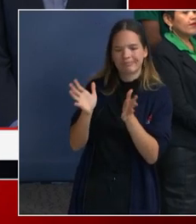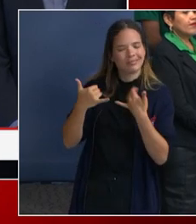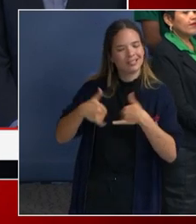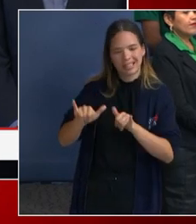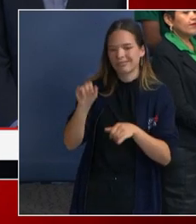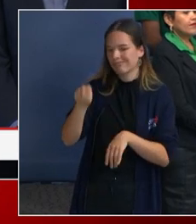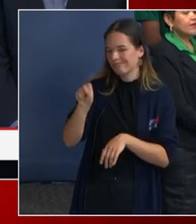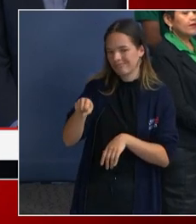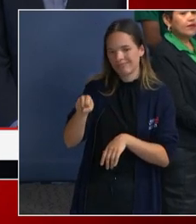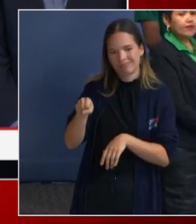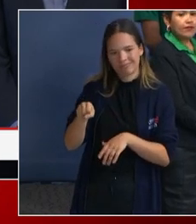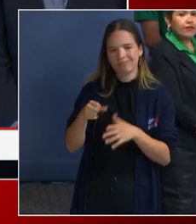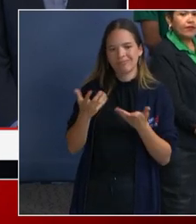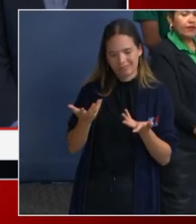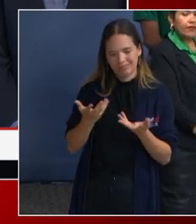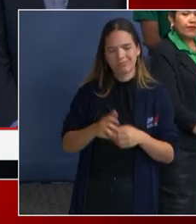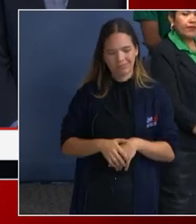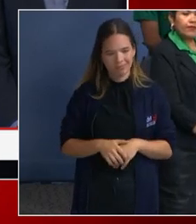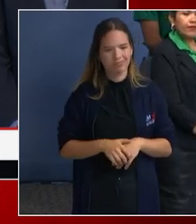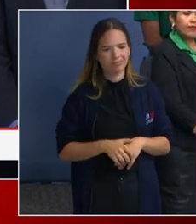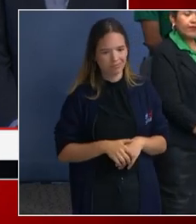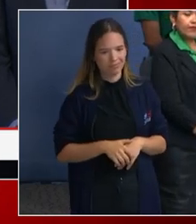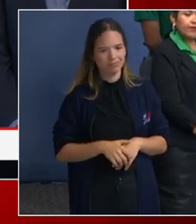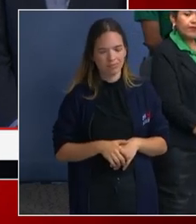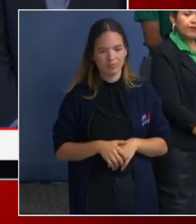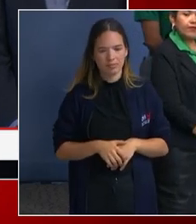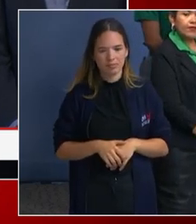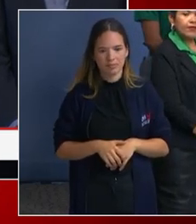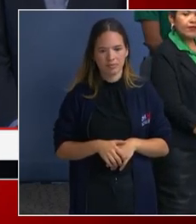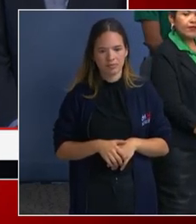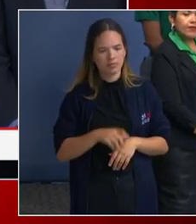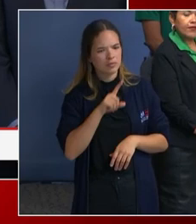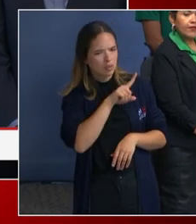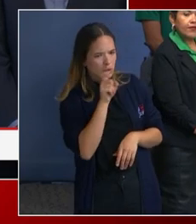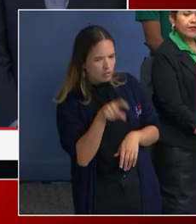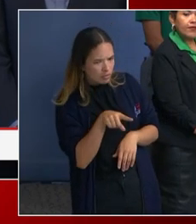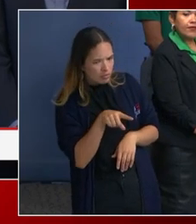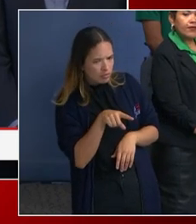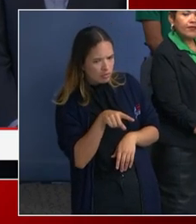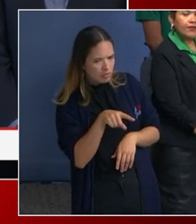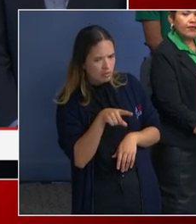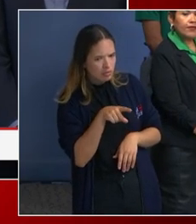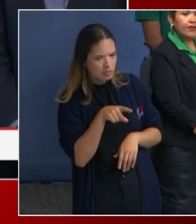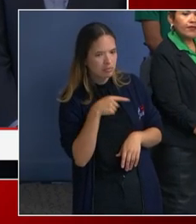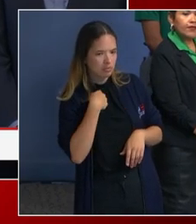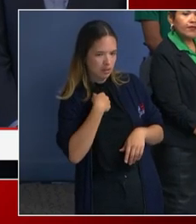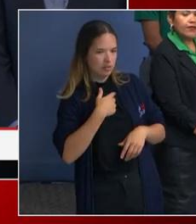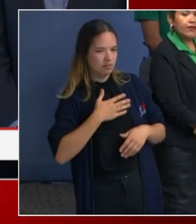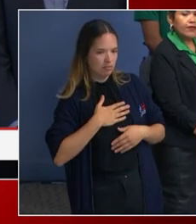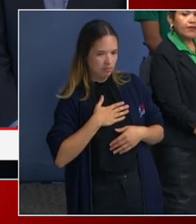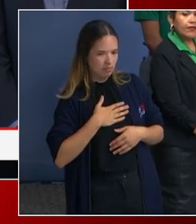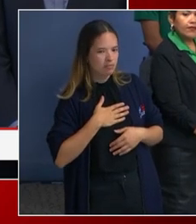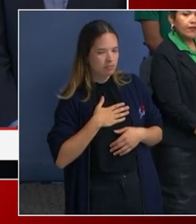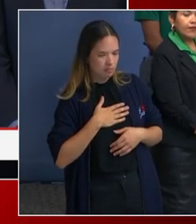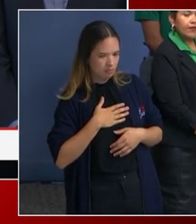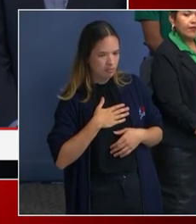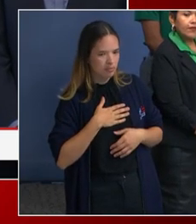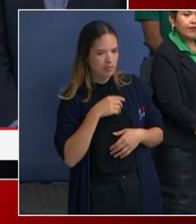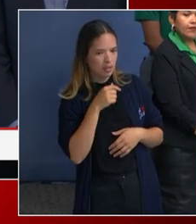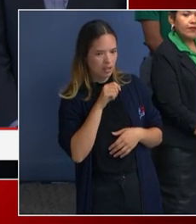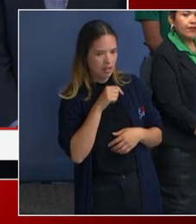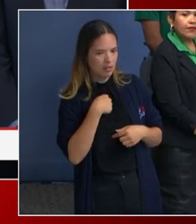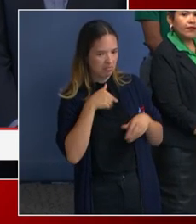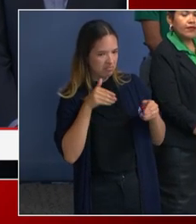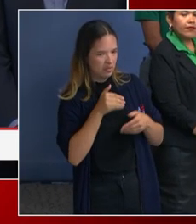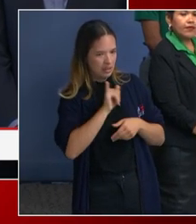And anybody else who hasn't asked a question? Yes. Hi. Can you just introduce yourself, please? Yeah, absolutely. Amanda Michelle Gomez,